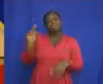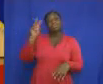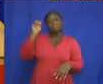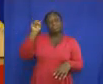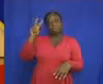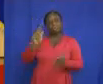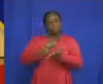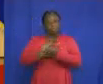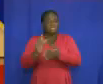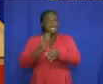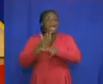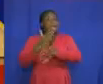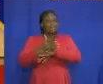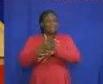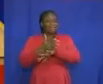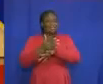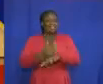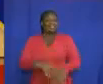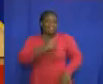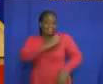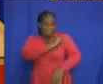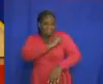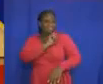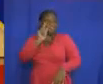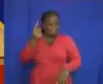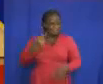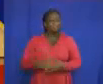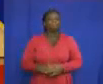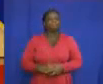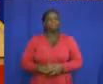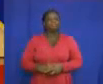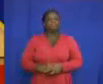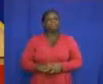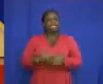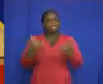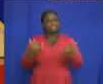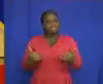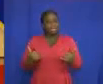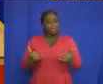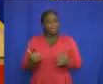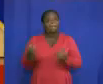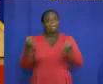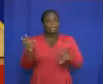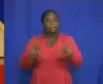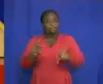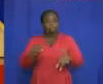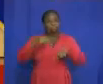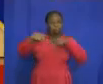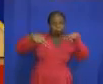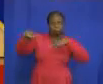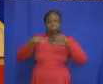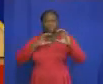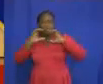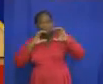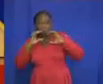the first jab, as the science prescribes. More details of the deployment will be communicated by the